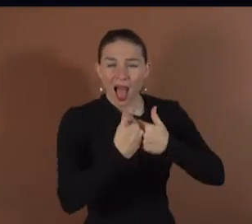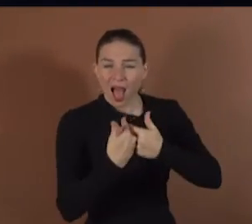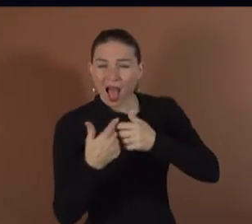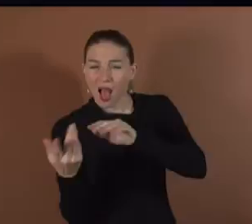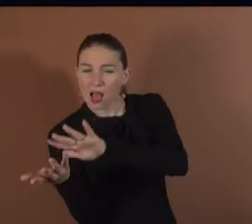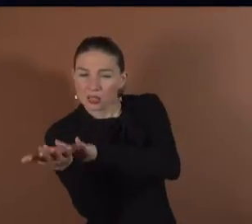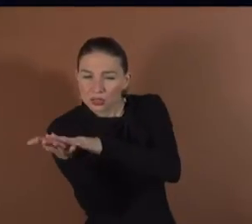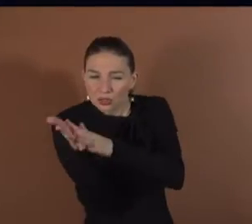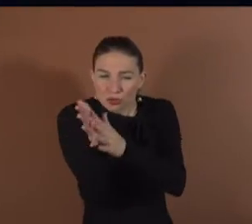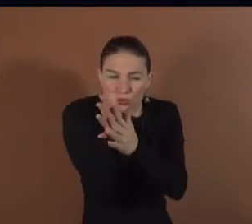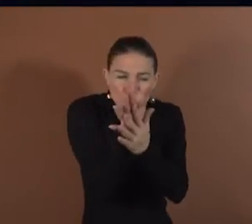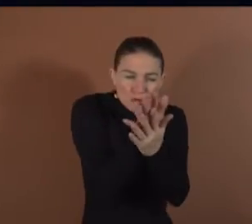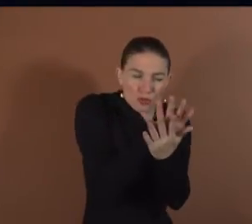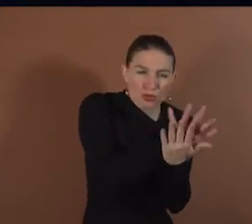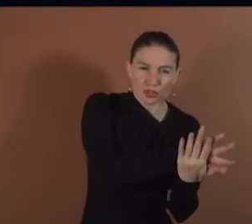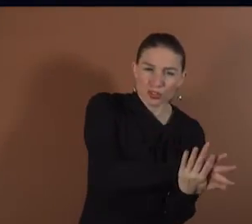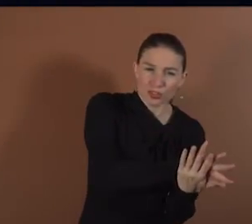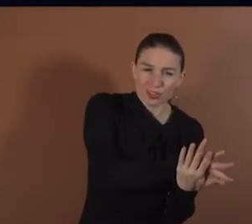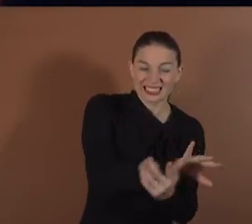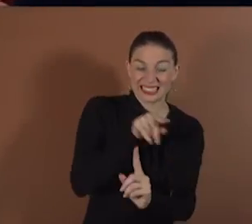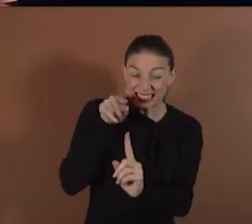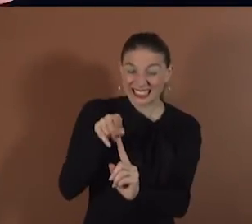is where the challenge absolutely remains.